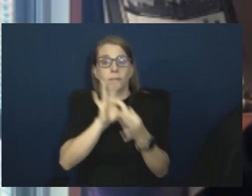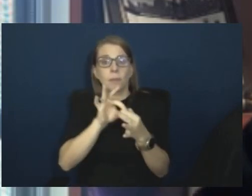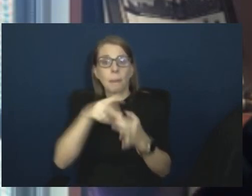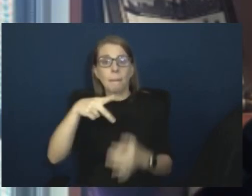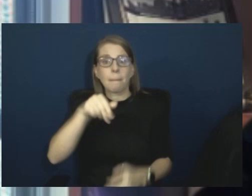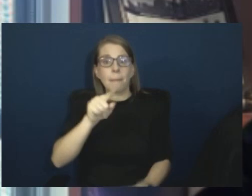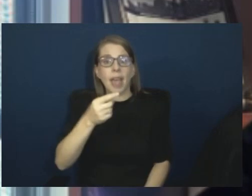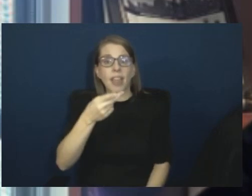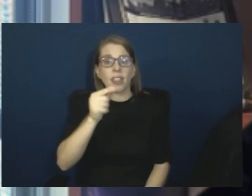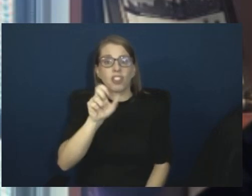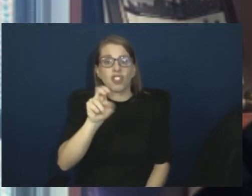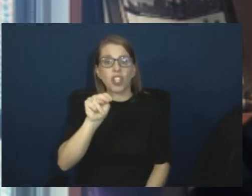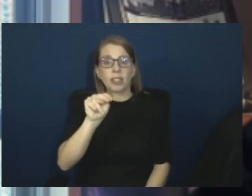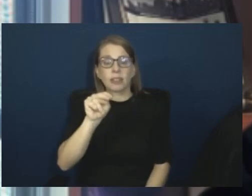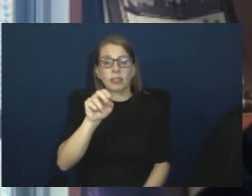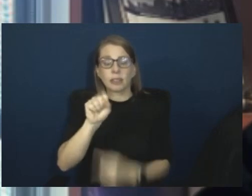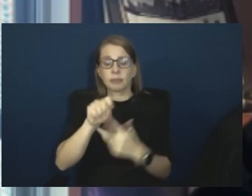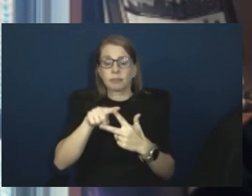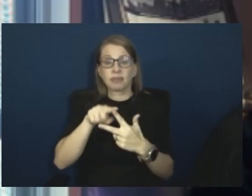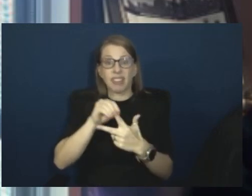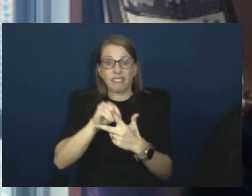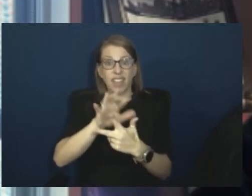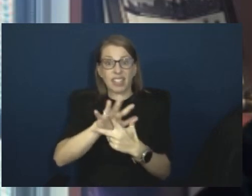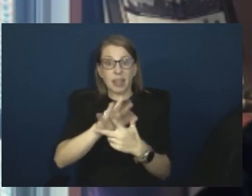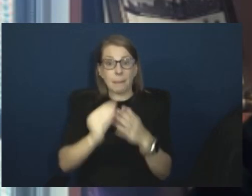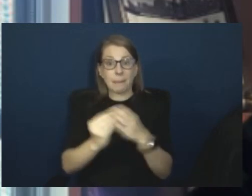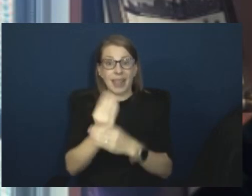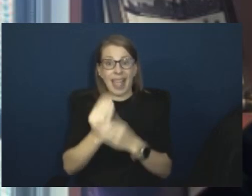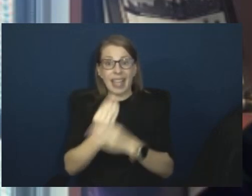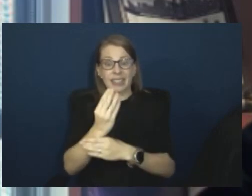on pathogens that affect plants, such as wheat,